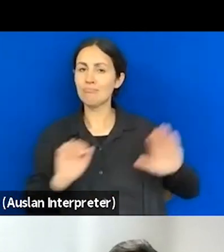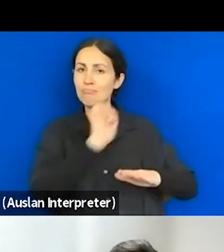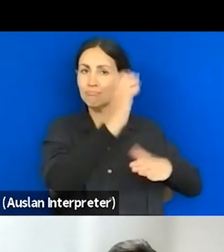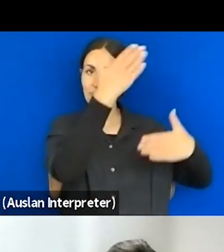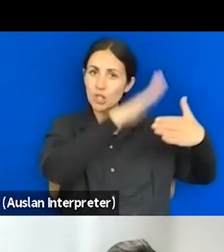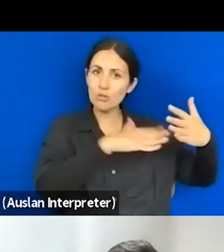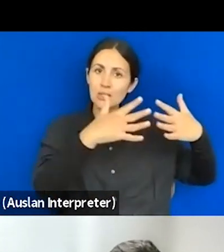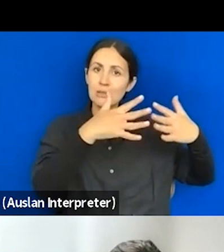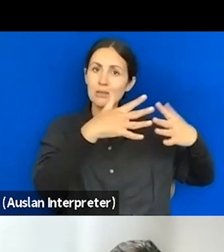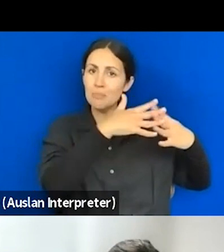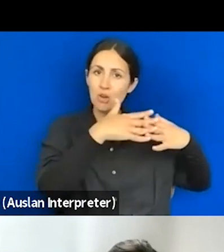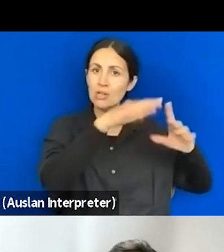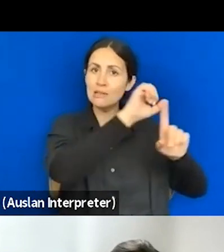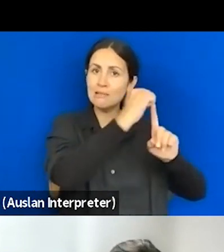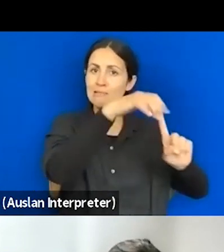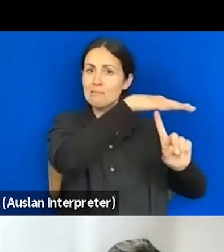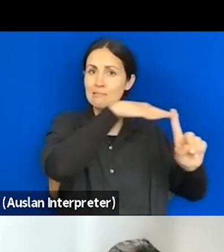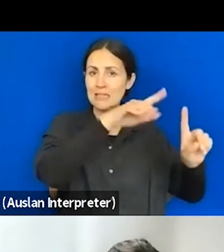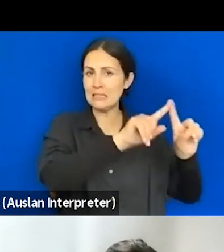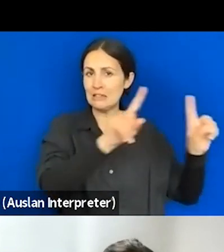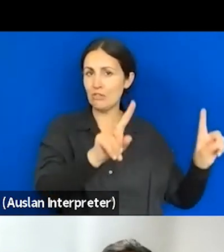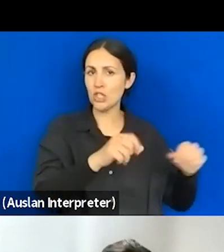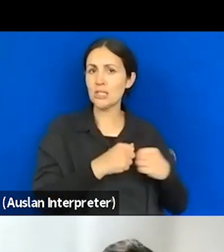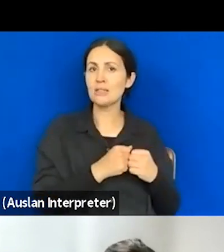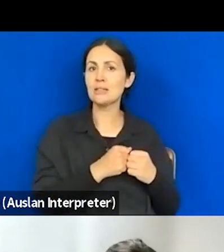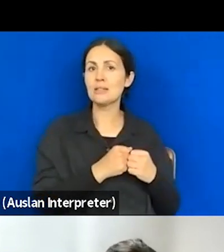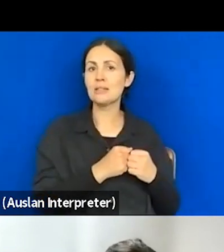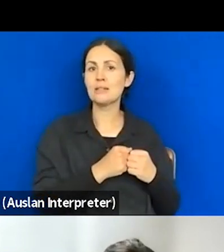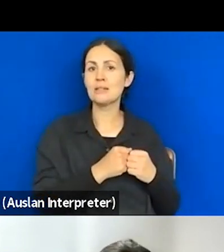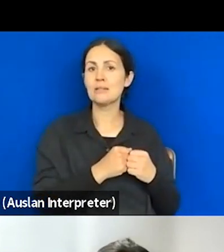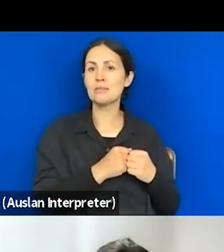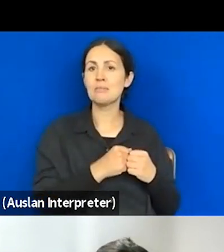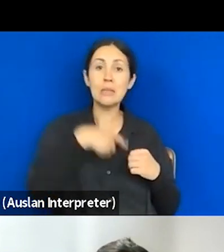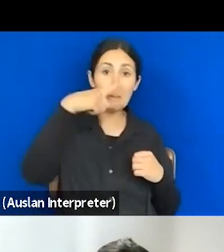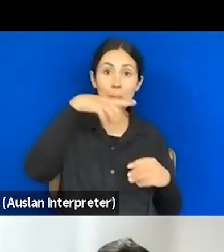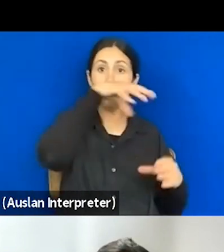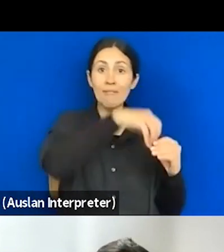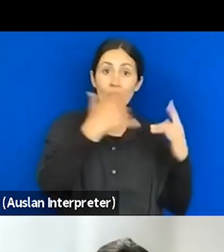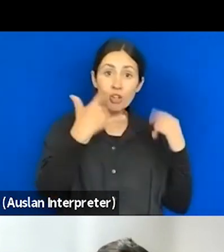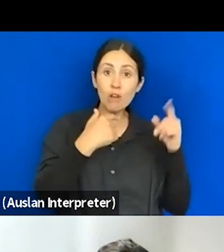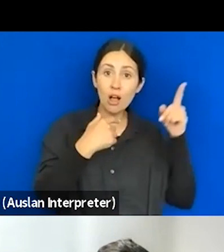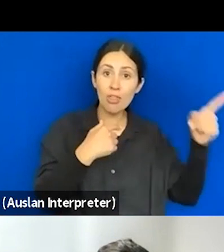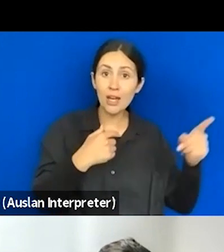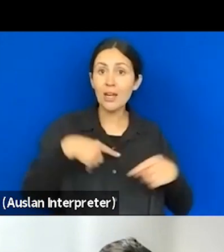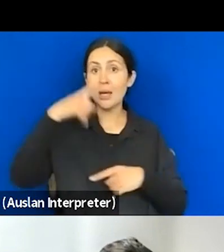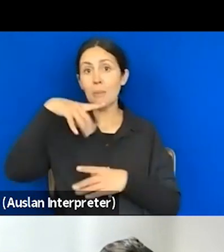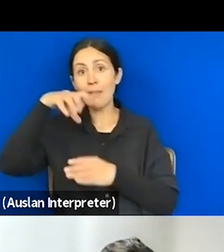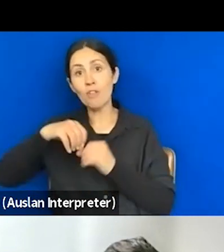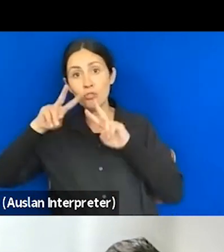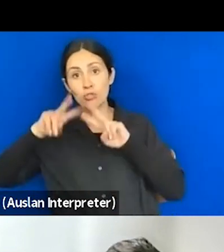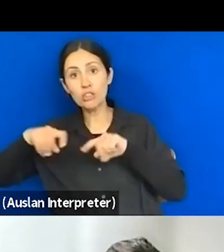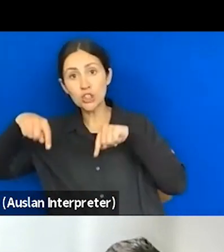and yeah, socioeconomically sort of maybe a little different as well. Yeah. Okay. Thanks very much,